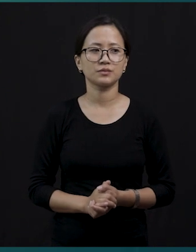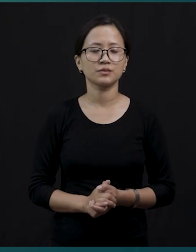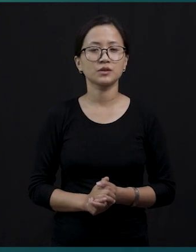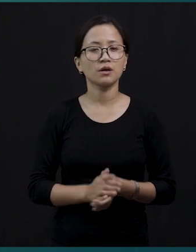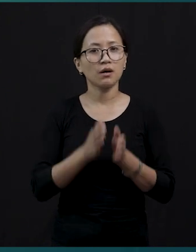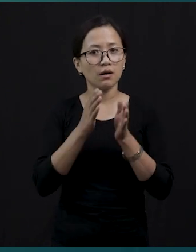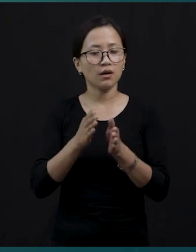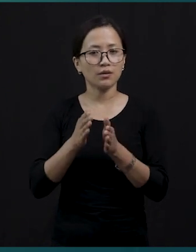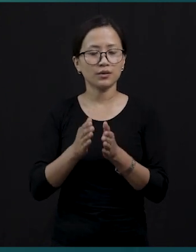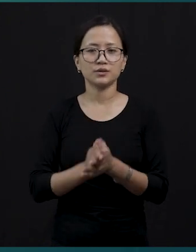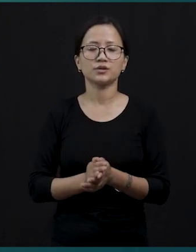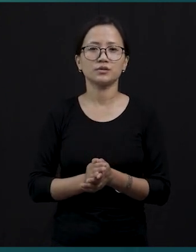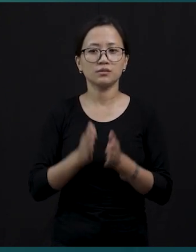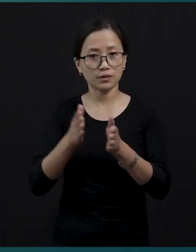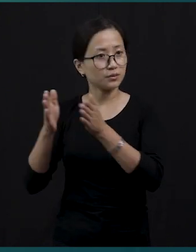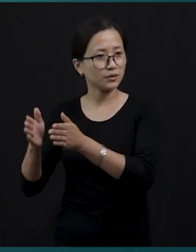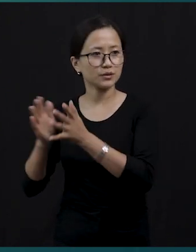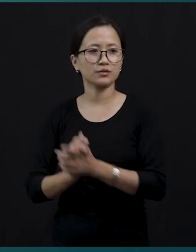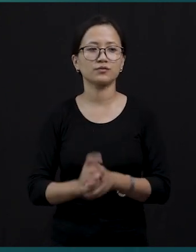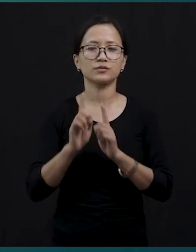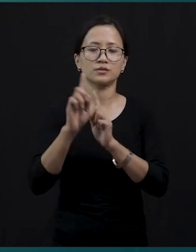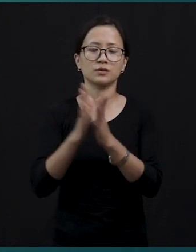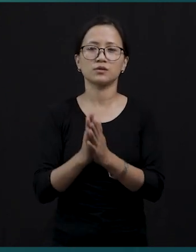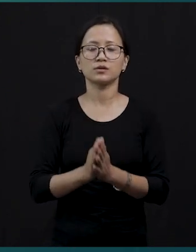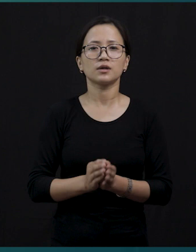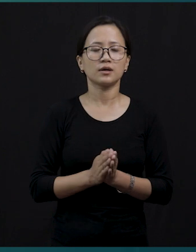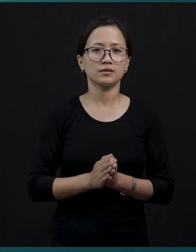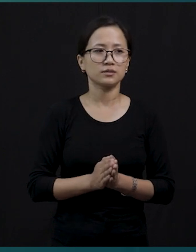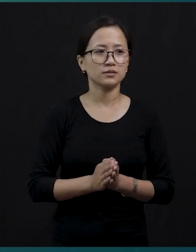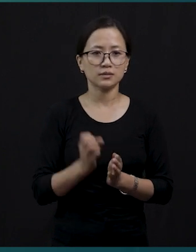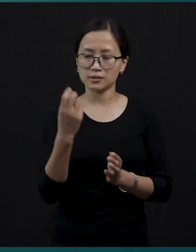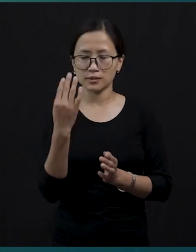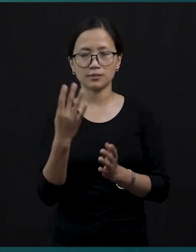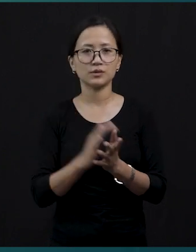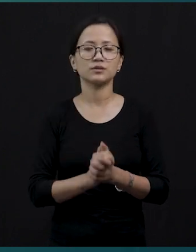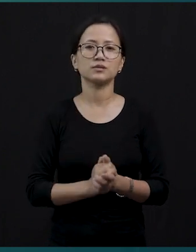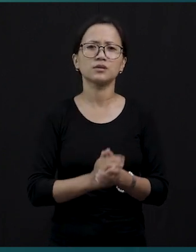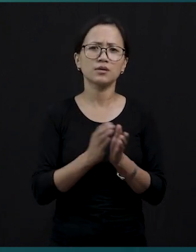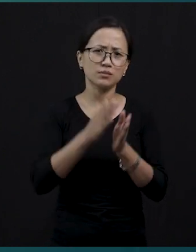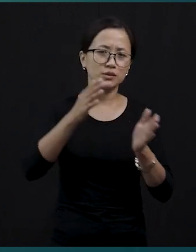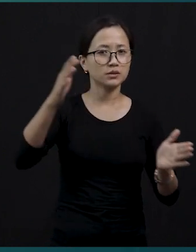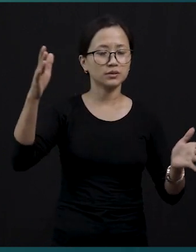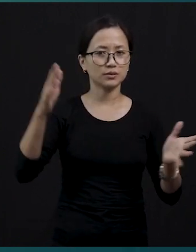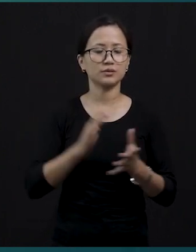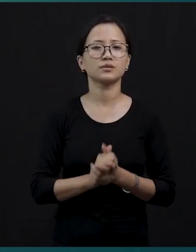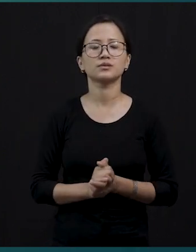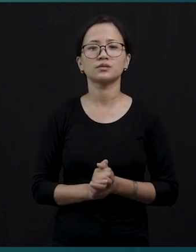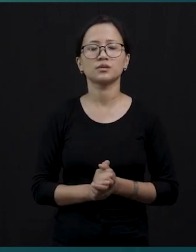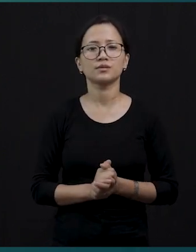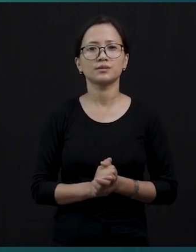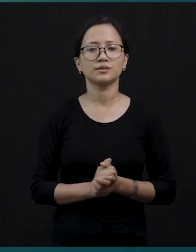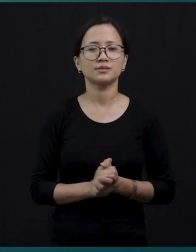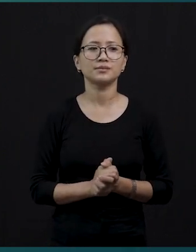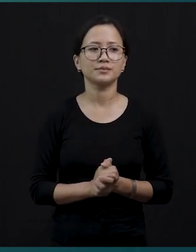next, arrange the following numbers in ascending orders. What is ascending orders, children? You need to